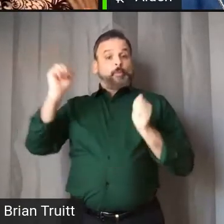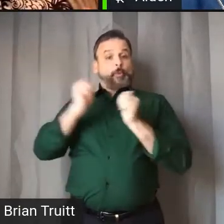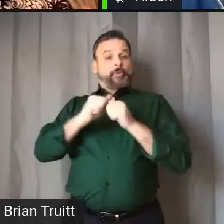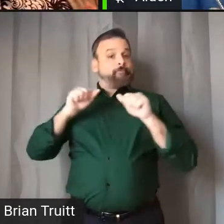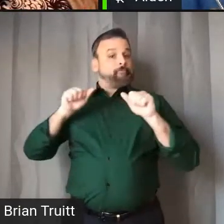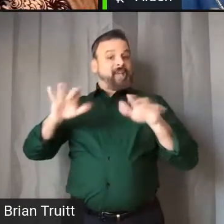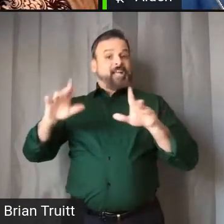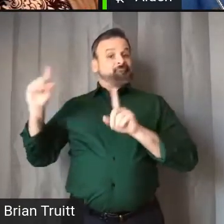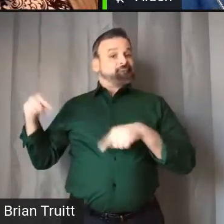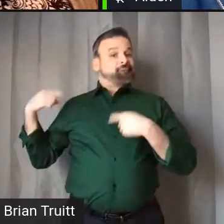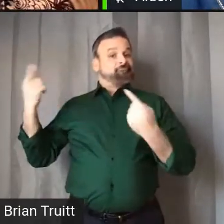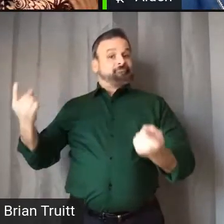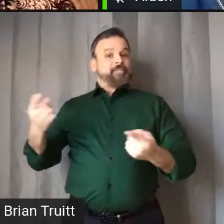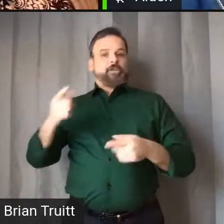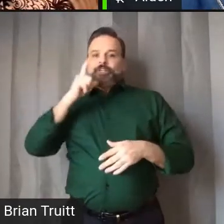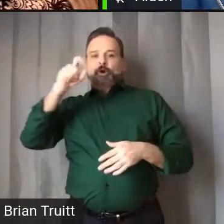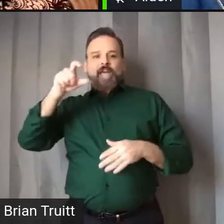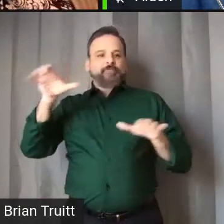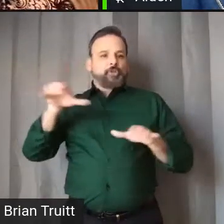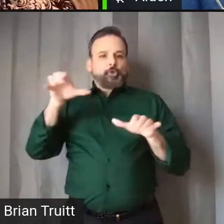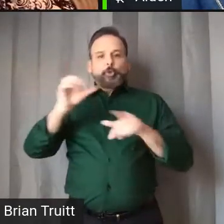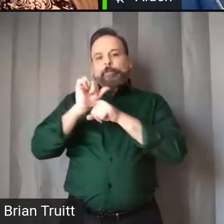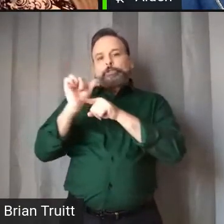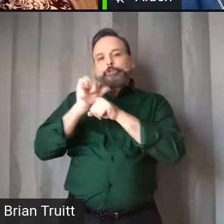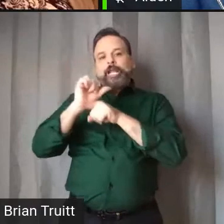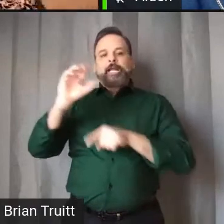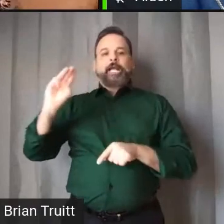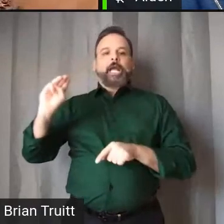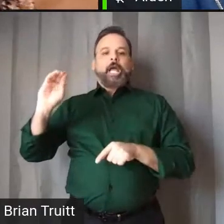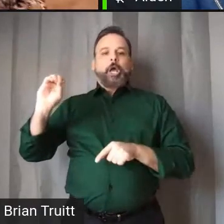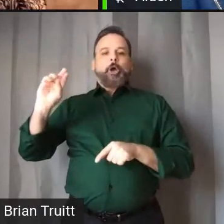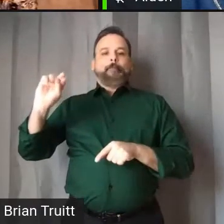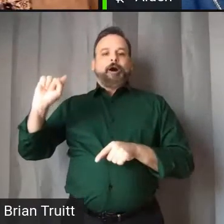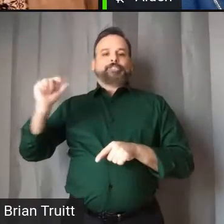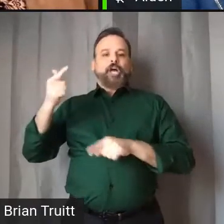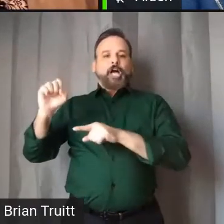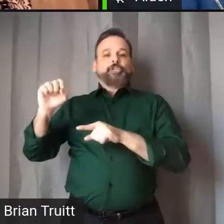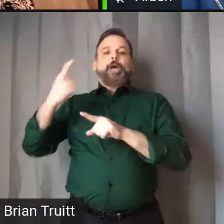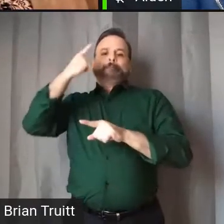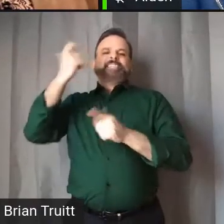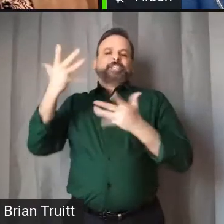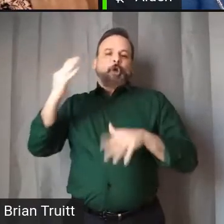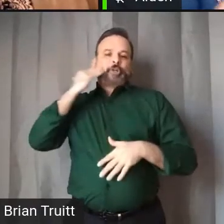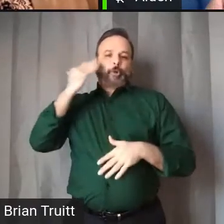it's, you know, we don't have to do the training montage because they already know what's up.